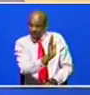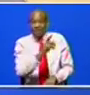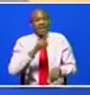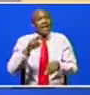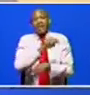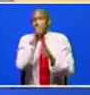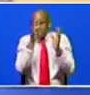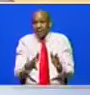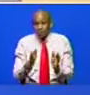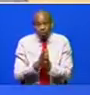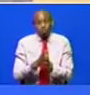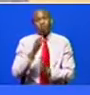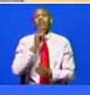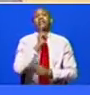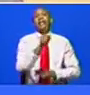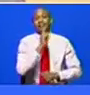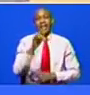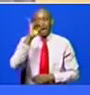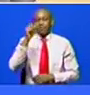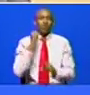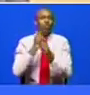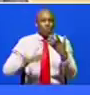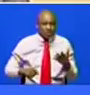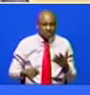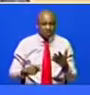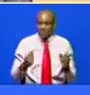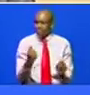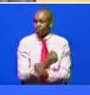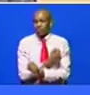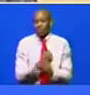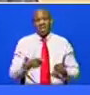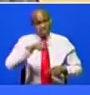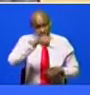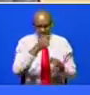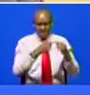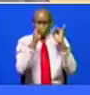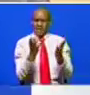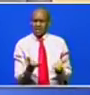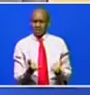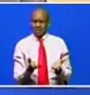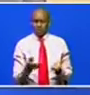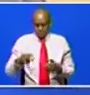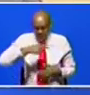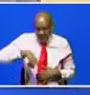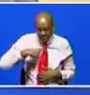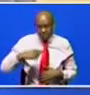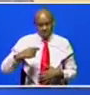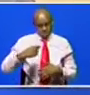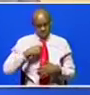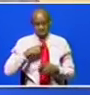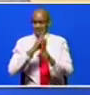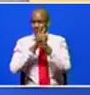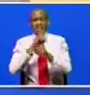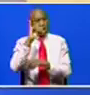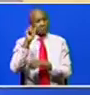anybody direct IBC to do what they are supposed to do, yet they are independent body? So for us, we are not defending